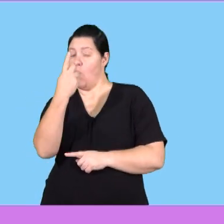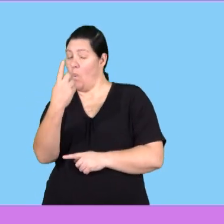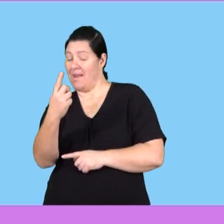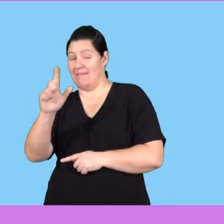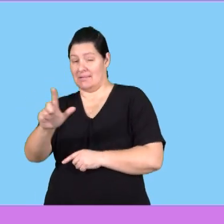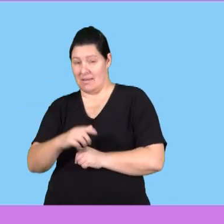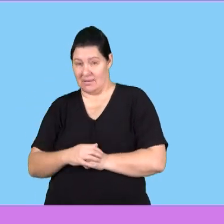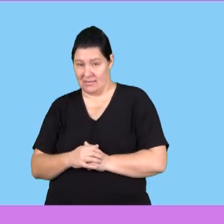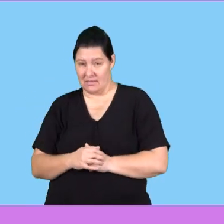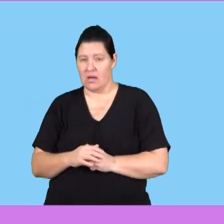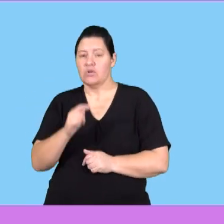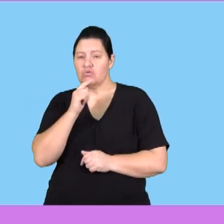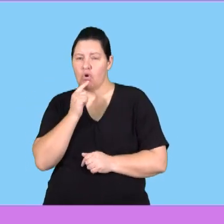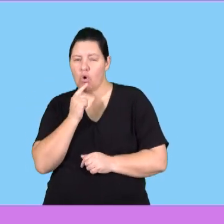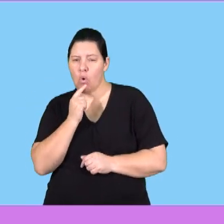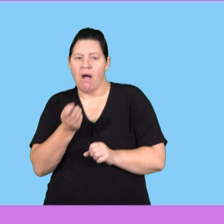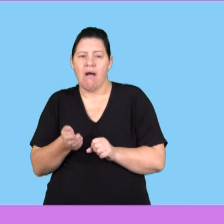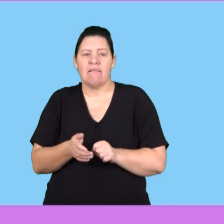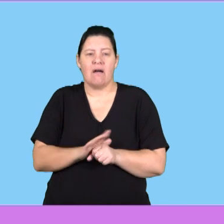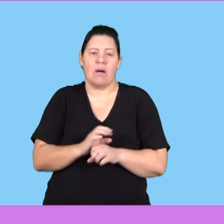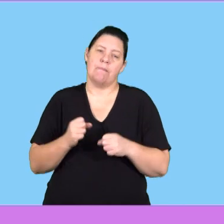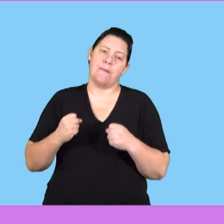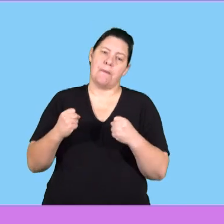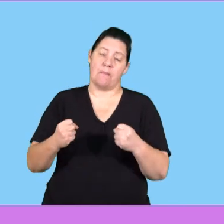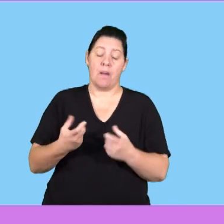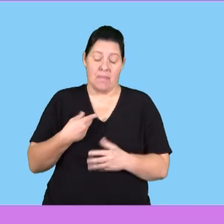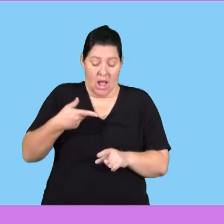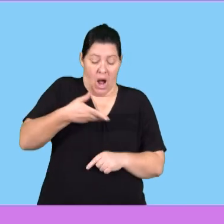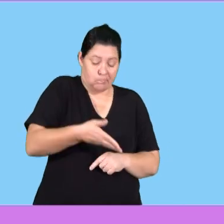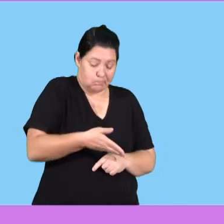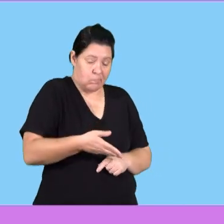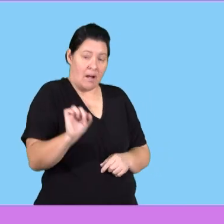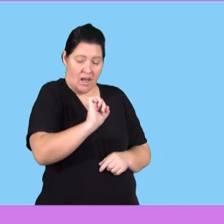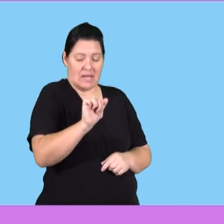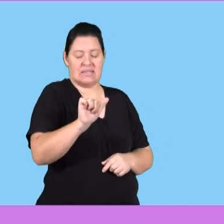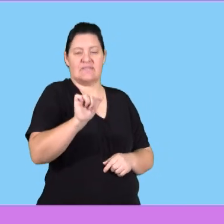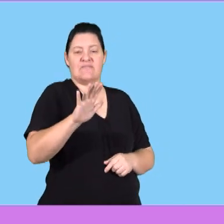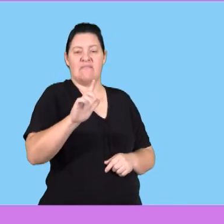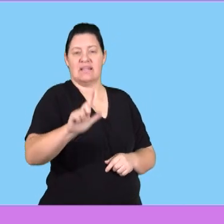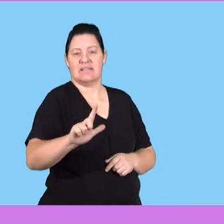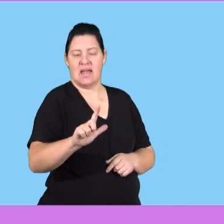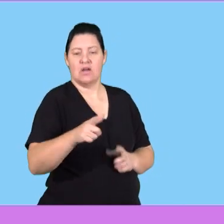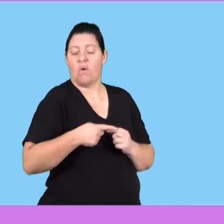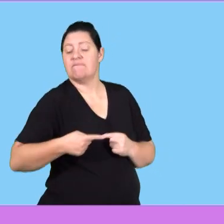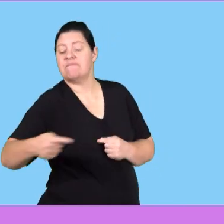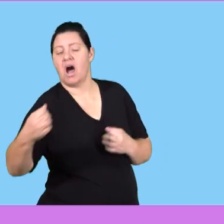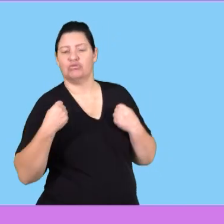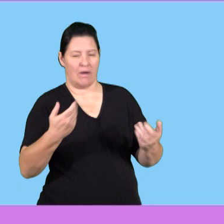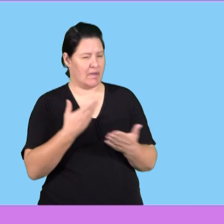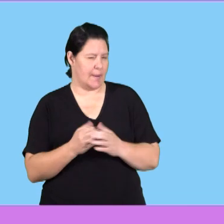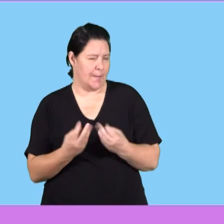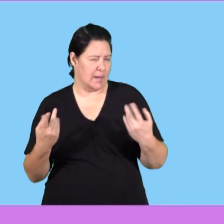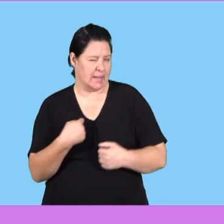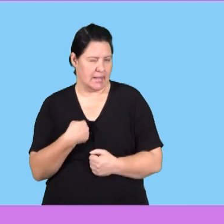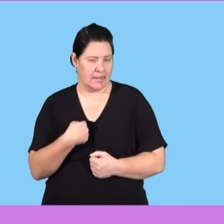liter. Determine the distance she can cover with 65 liters. Remember, when